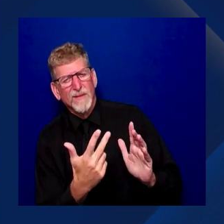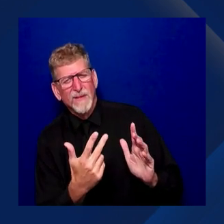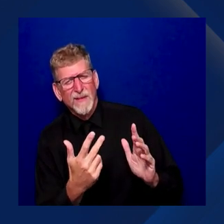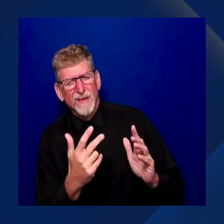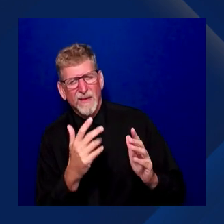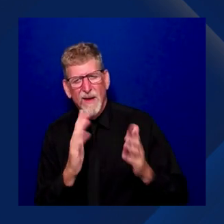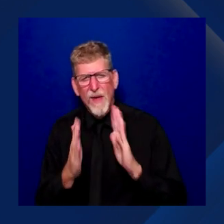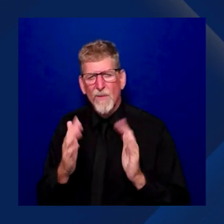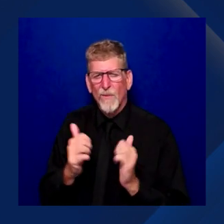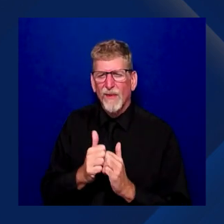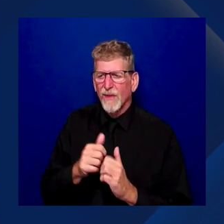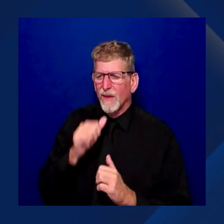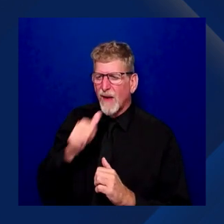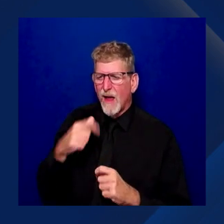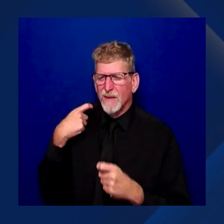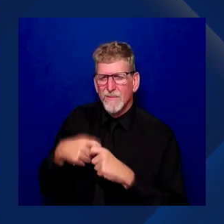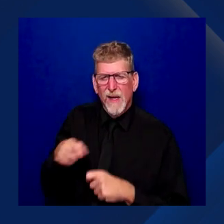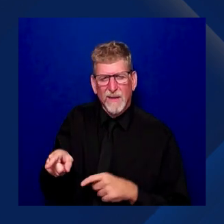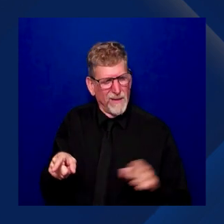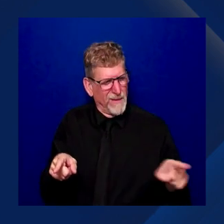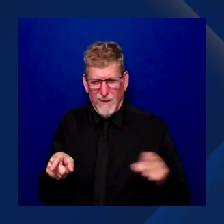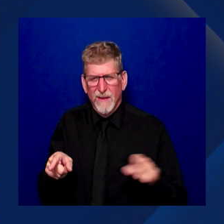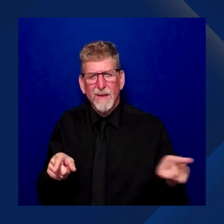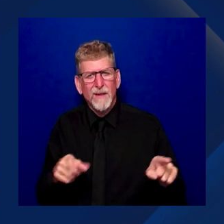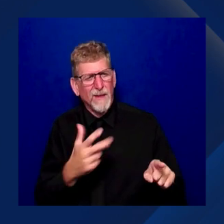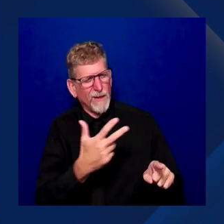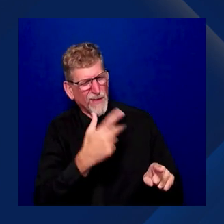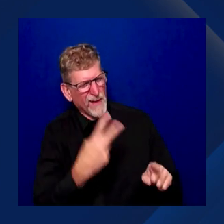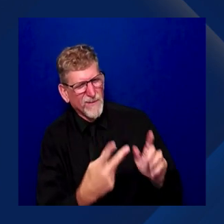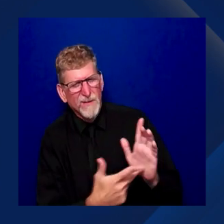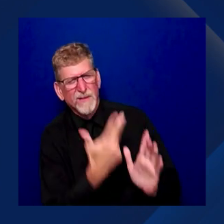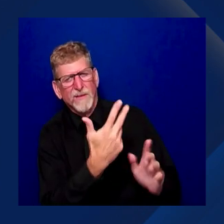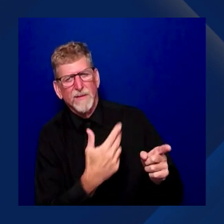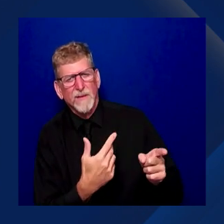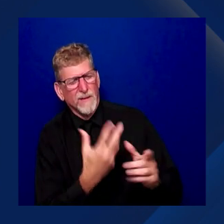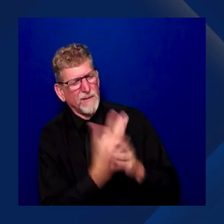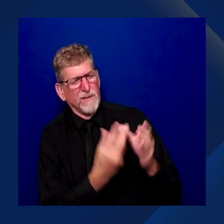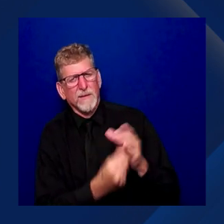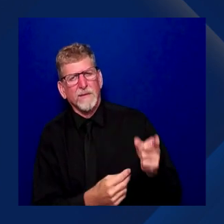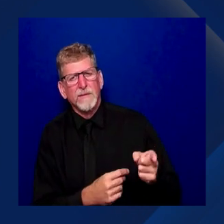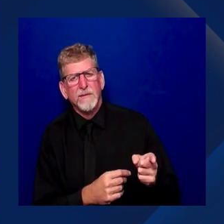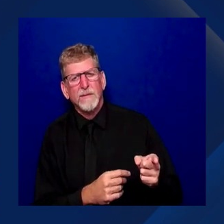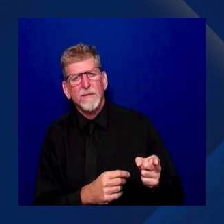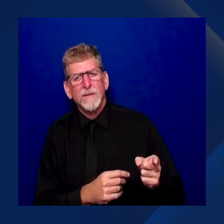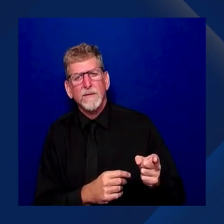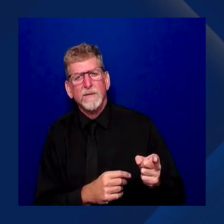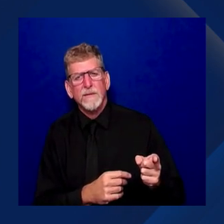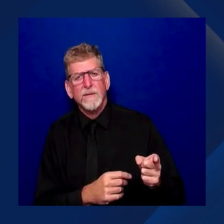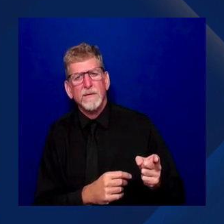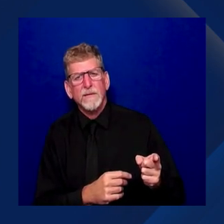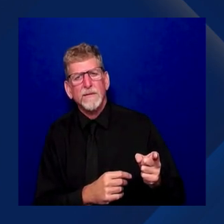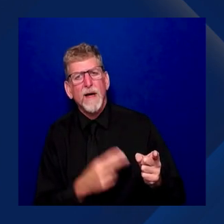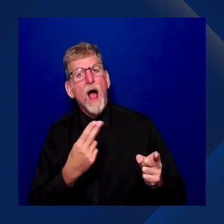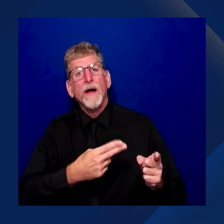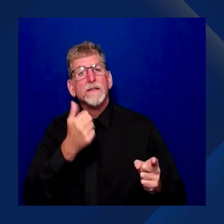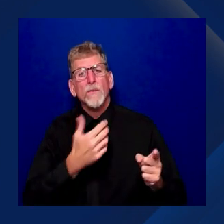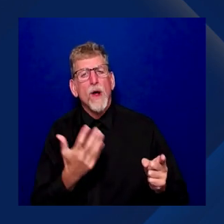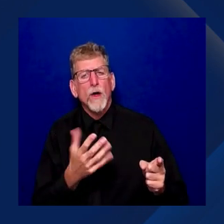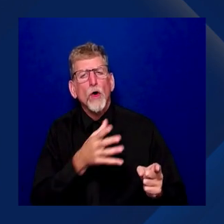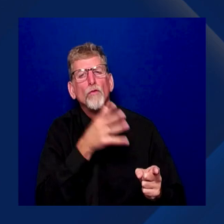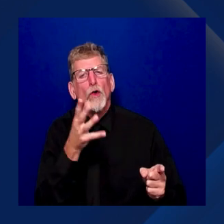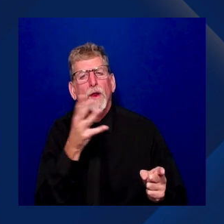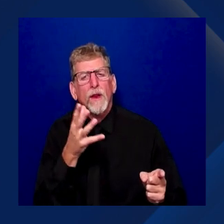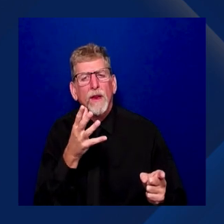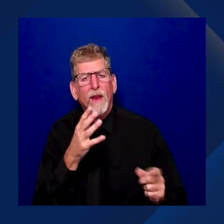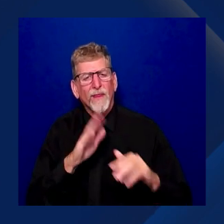maternal mortality rate was again the highest for women living in rural communities versus women living in urban communities. It's important for this data